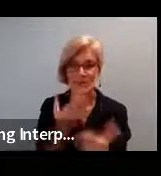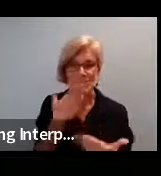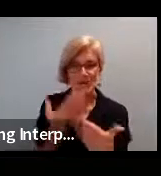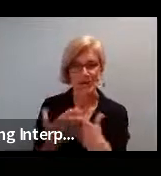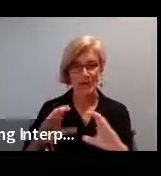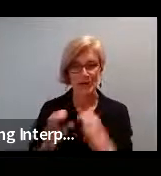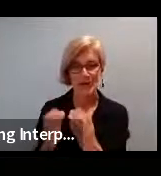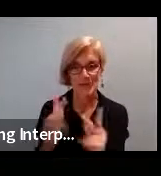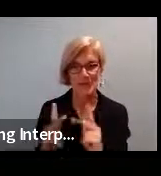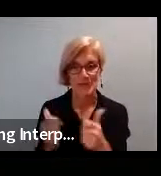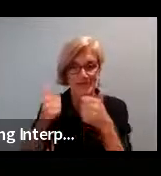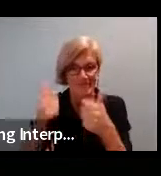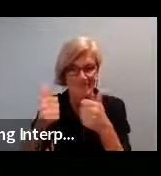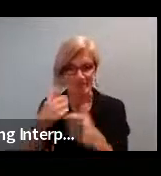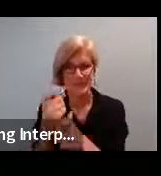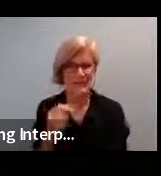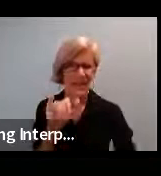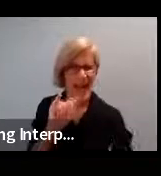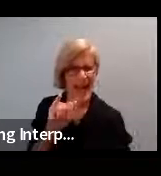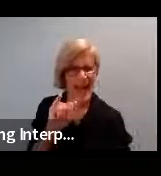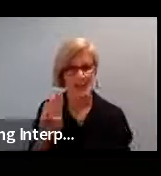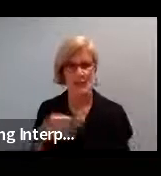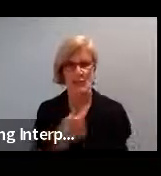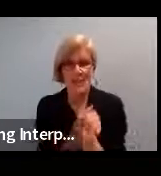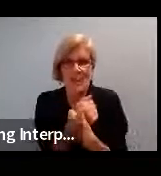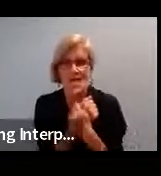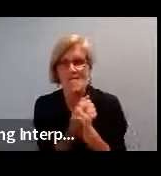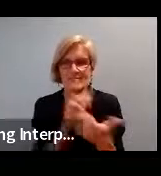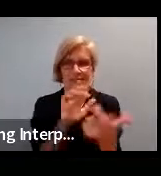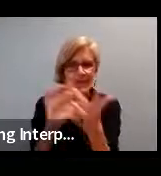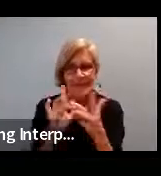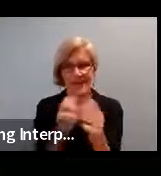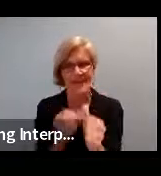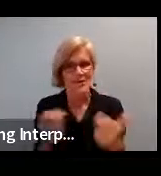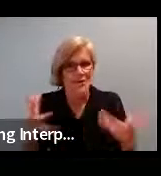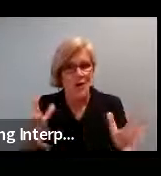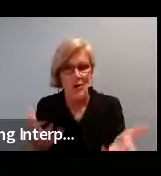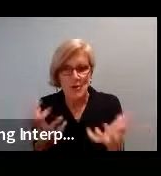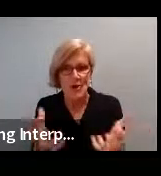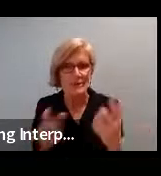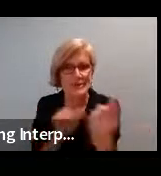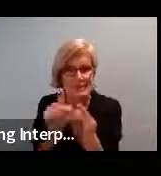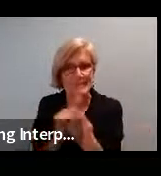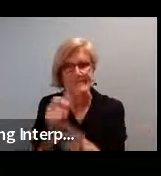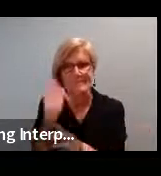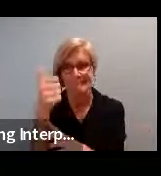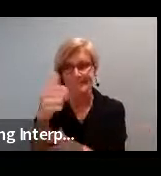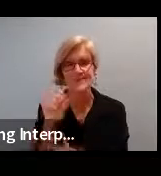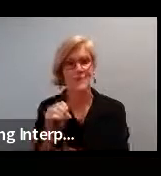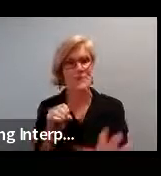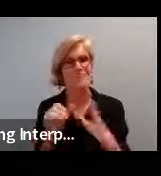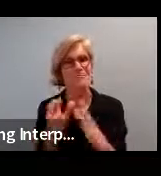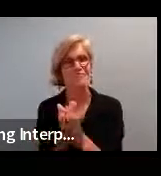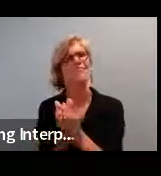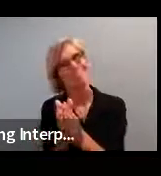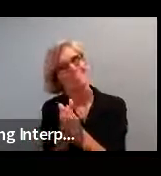are IB and we love to connect, and you're already being proactive to get to know each other. That's fantastic. So here's the hard answer.